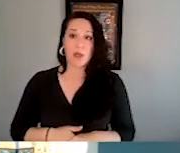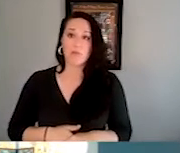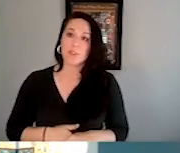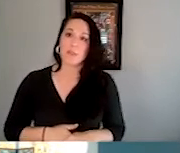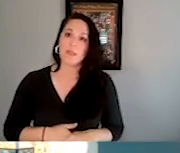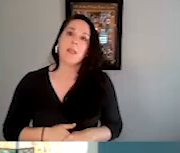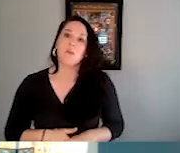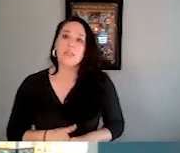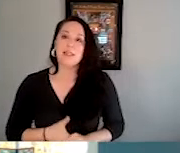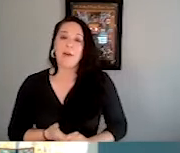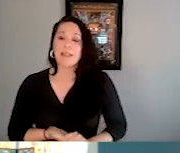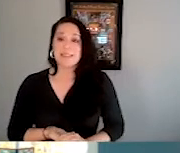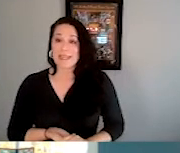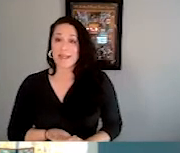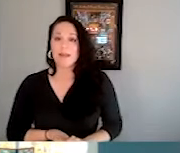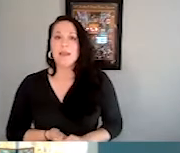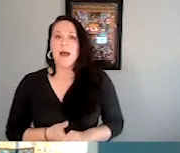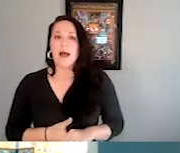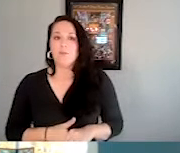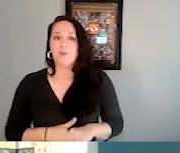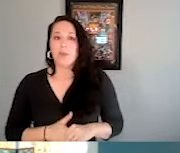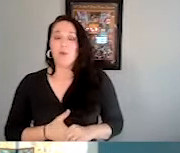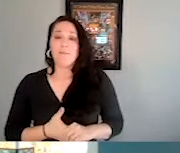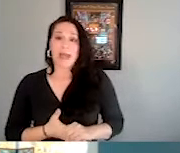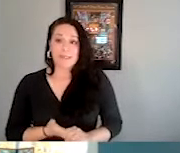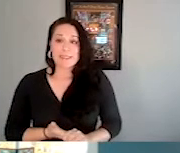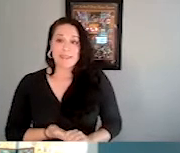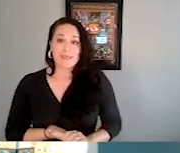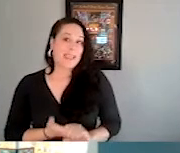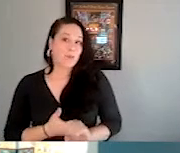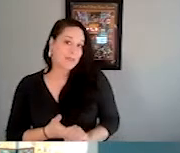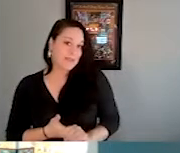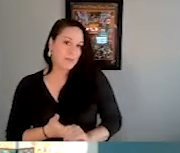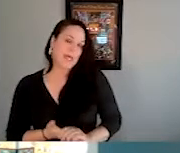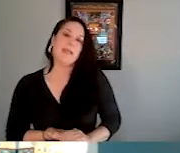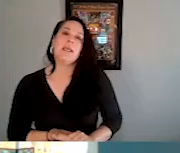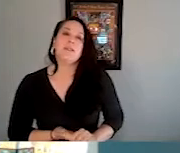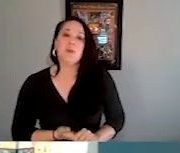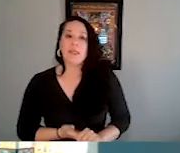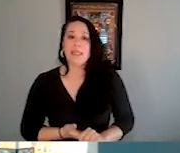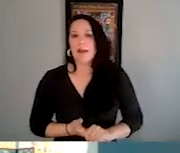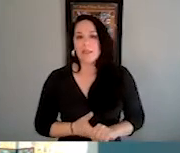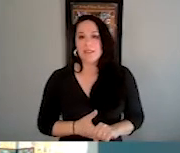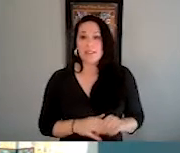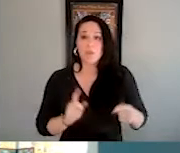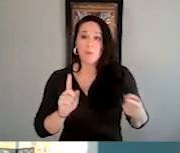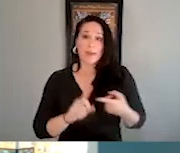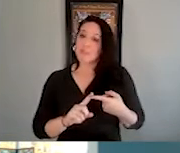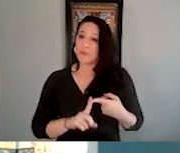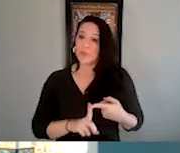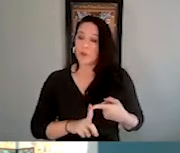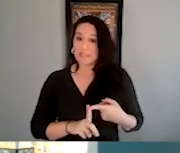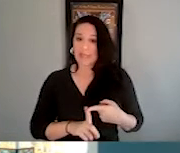with our 3 law enforcement was allowing us the data from the crime mapping system that came with the tip line. So it really allowed us to